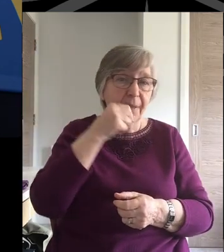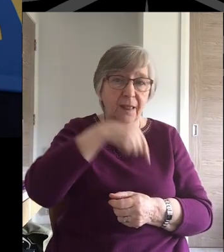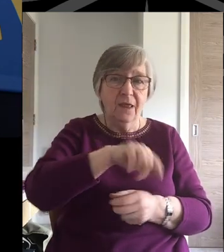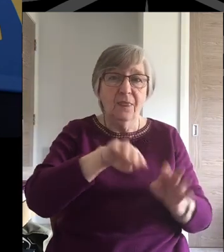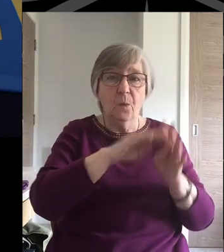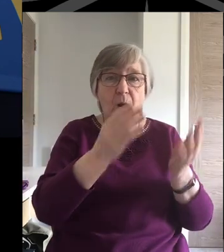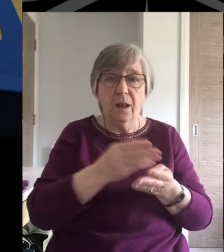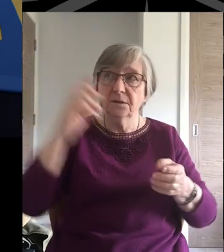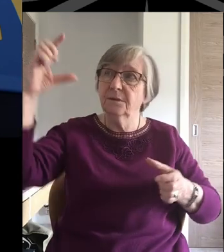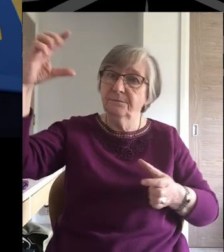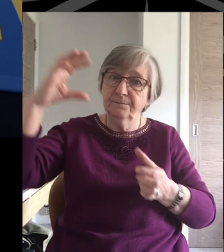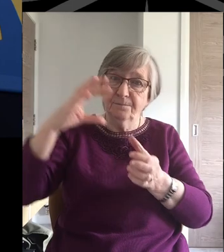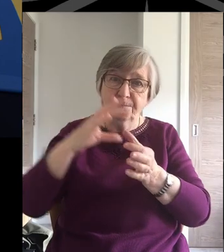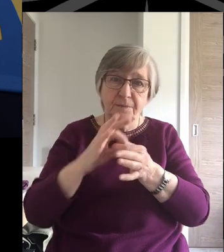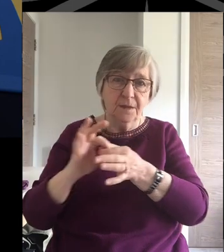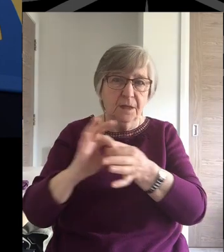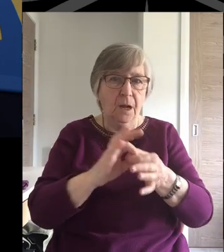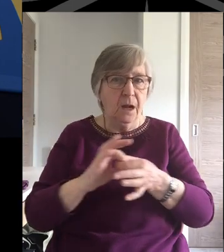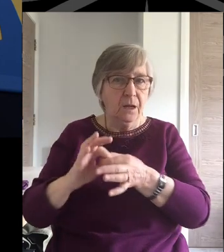world.